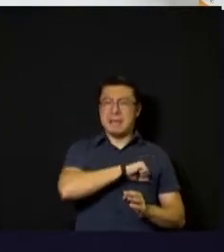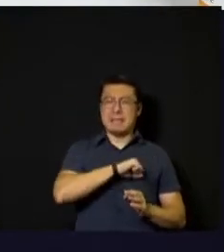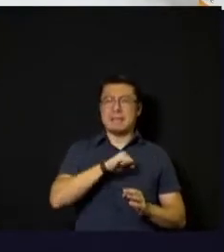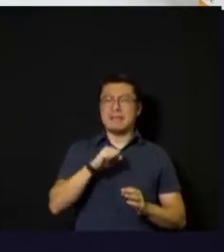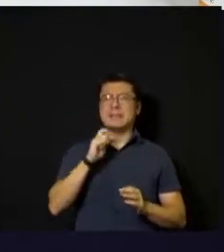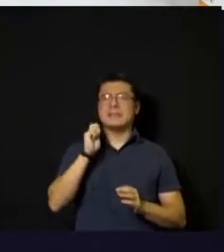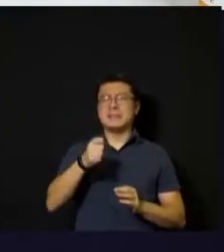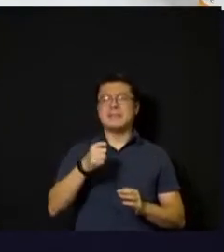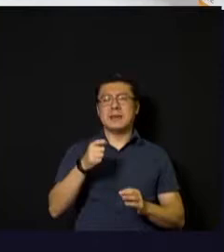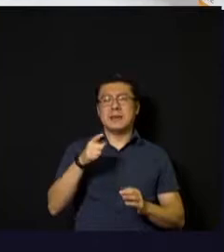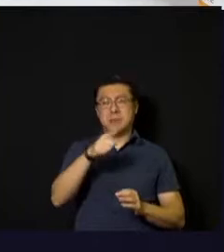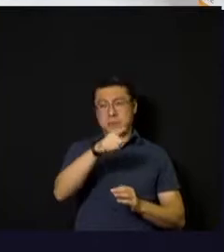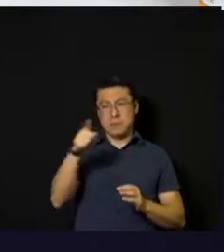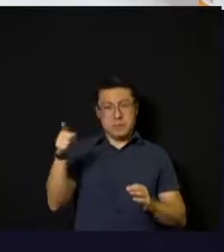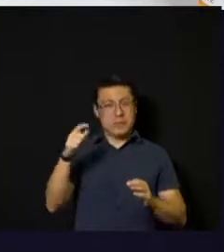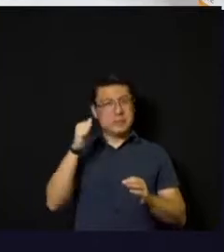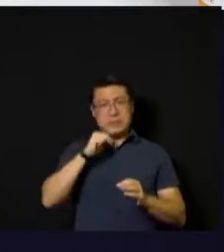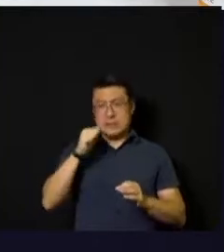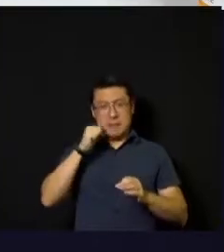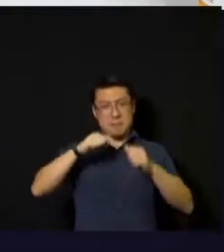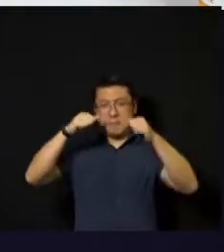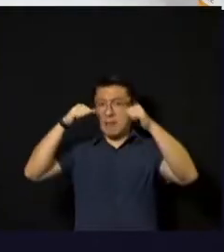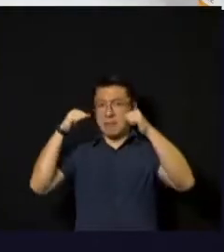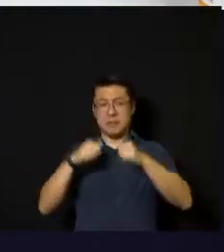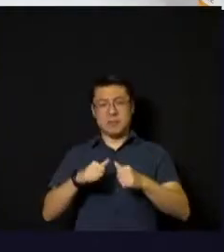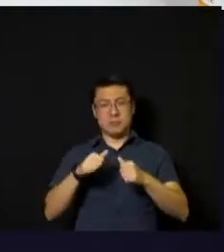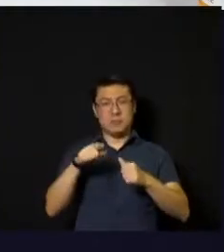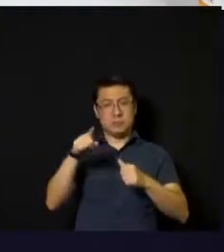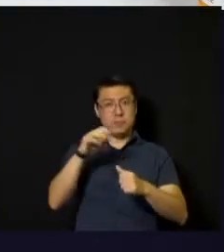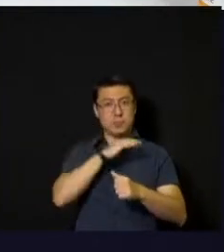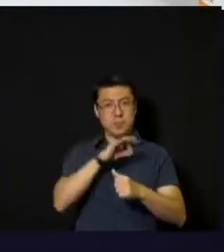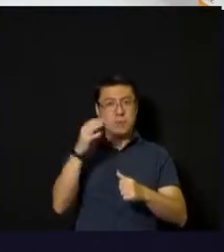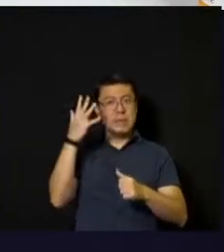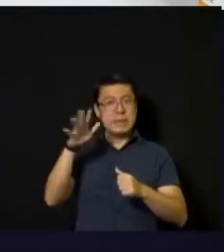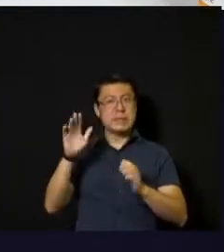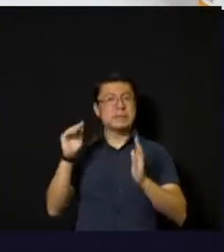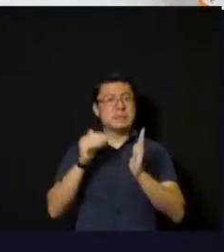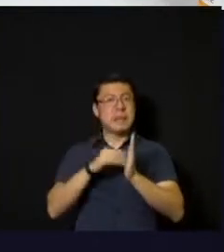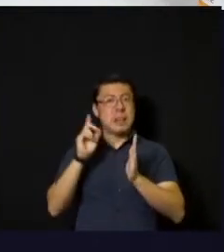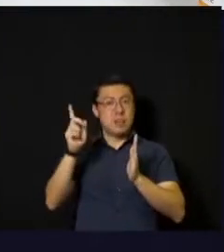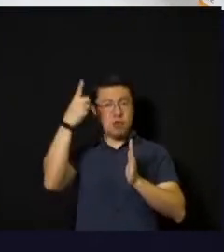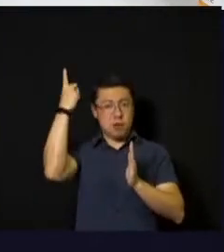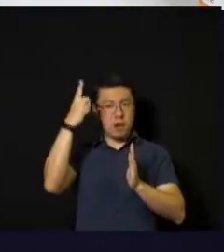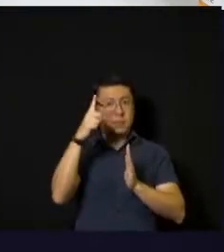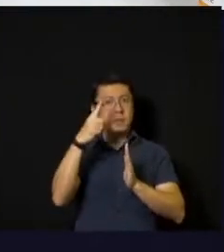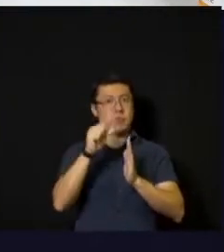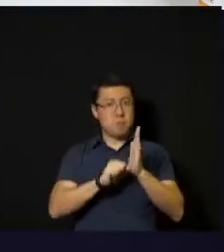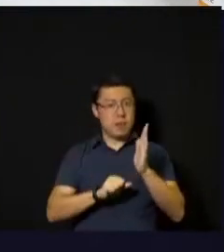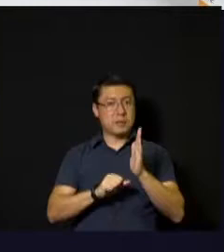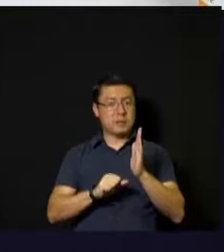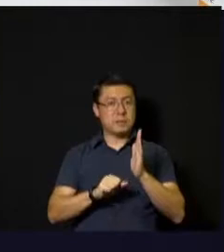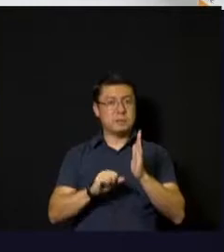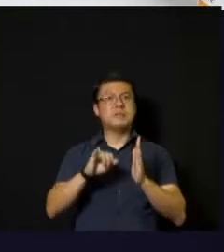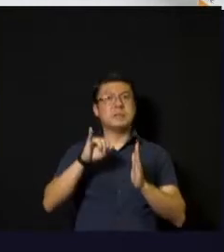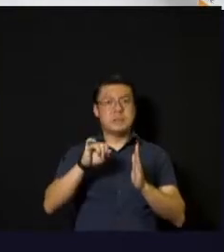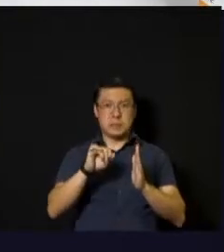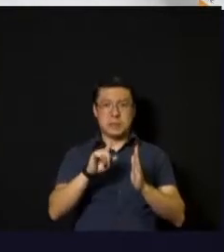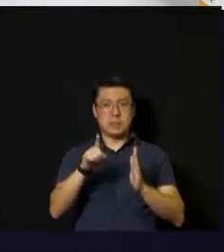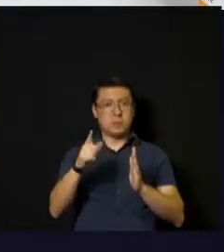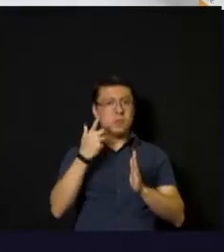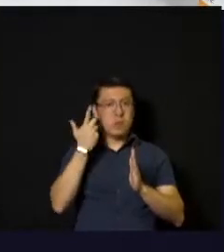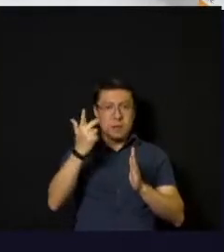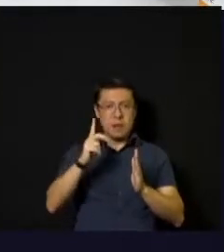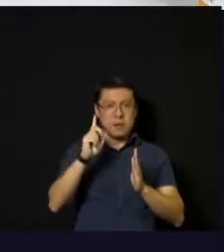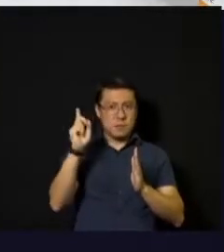person goes to the meetings, because here we have a project for you to generate $10,000 a month. Only the